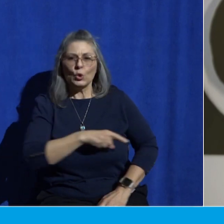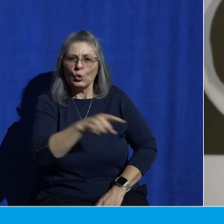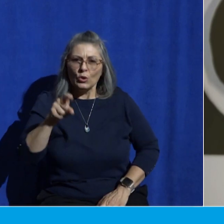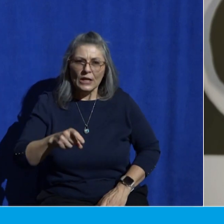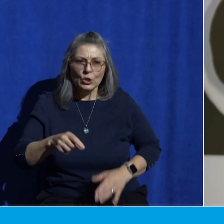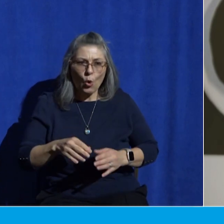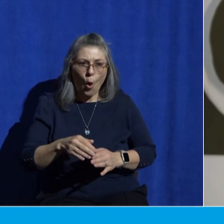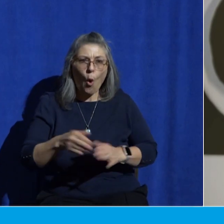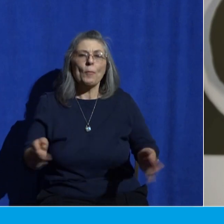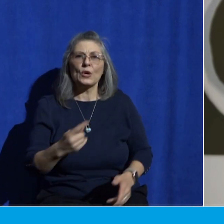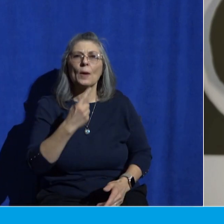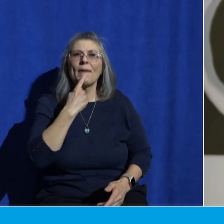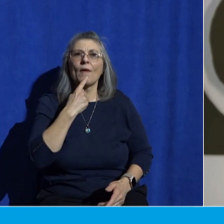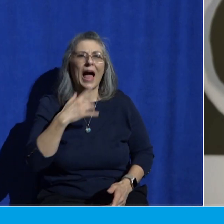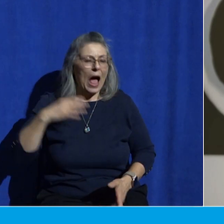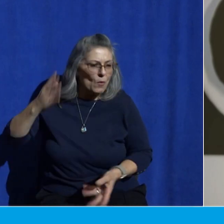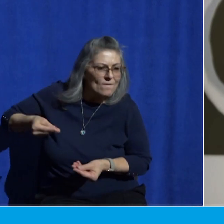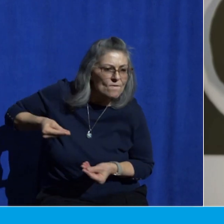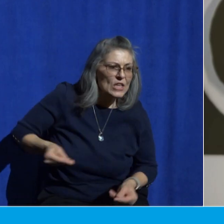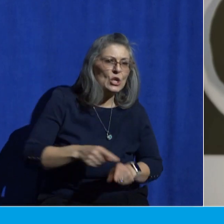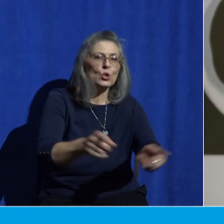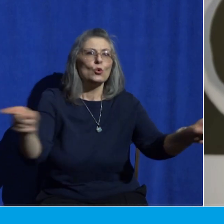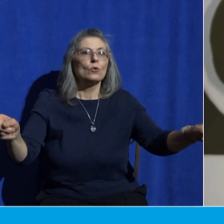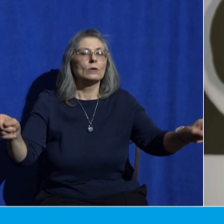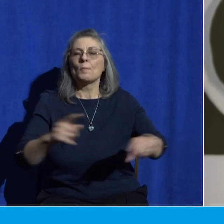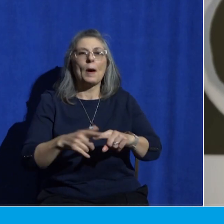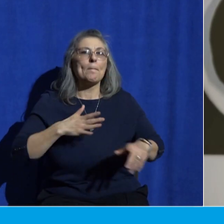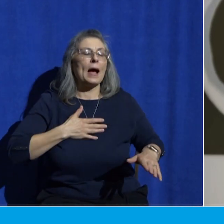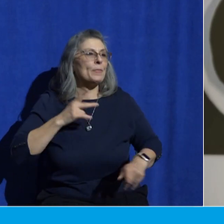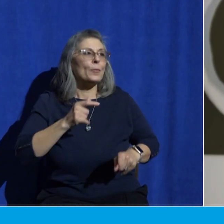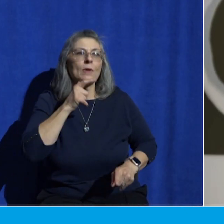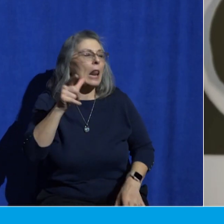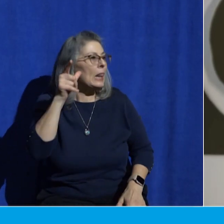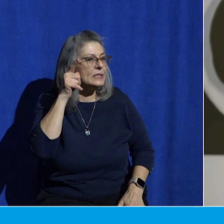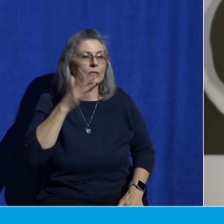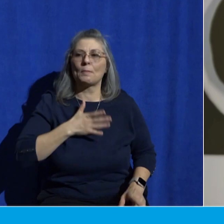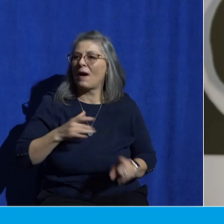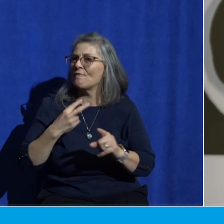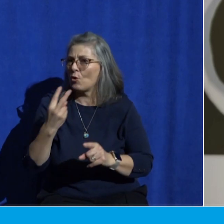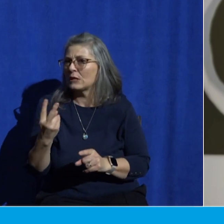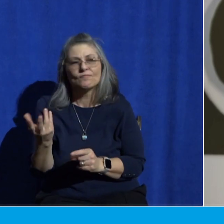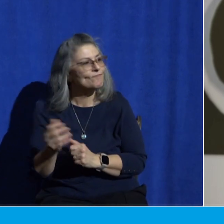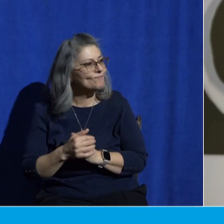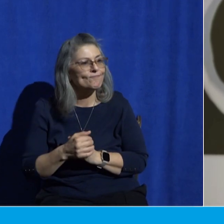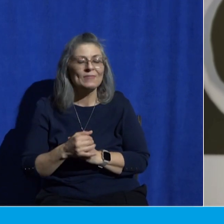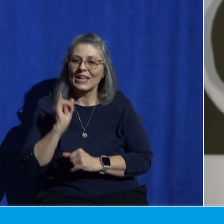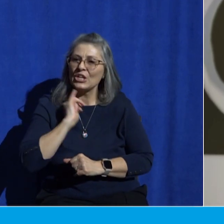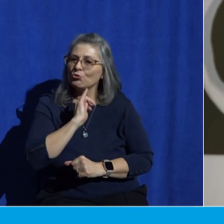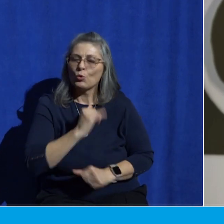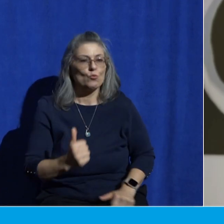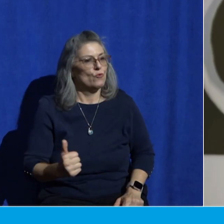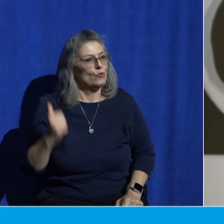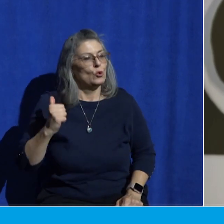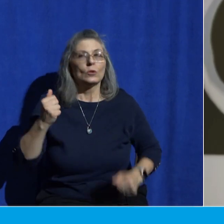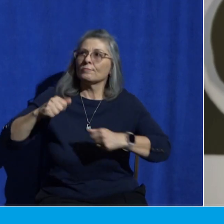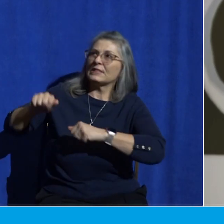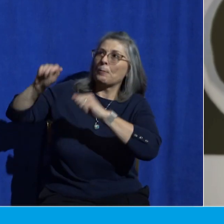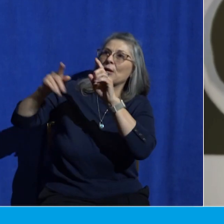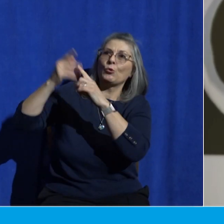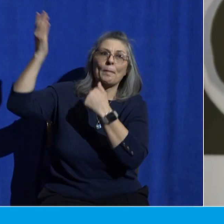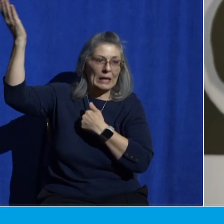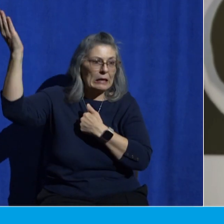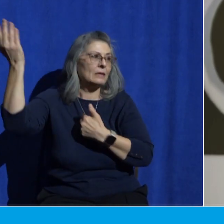and I will fill it. But my people did not listen to my voice. Israel would not submit to